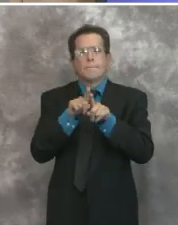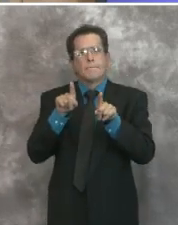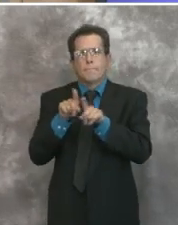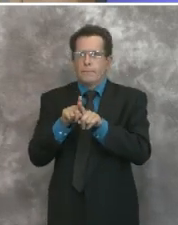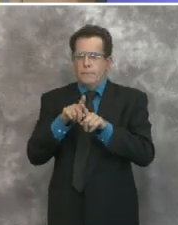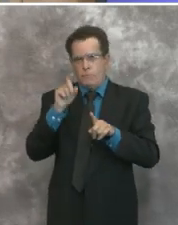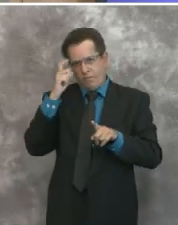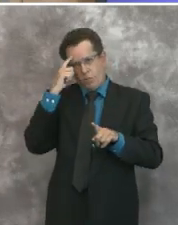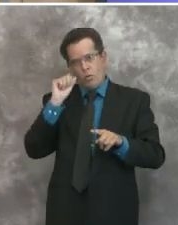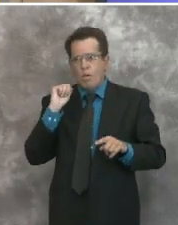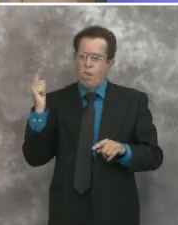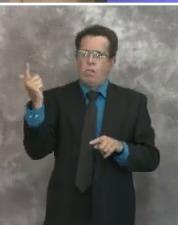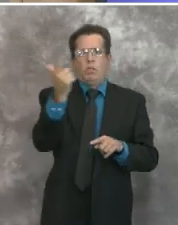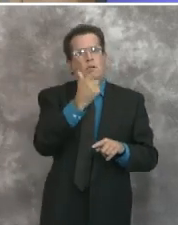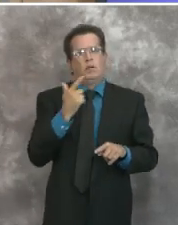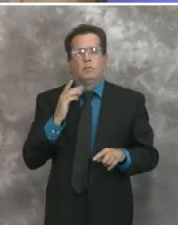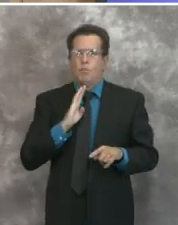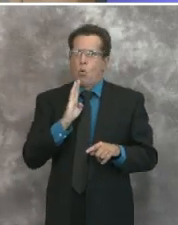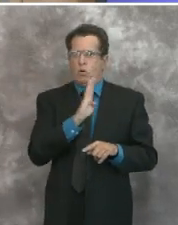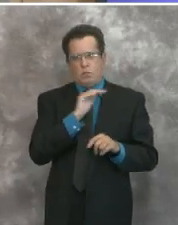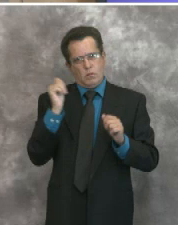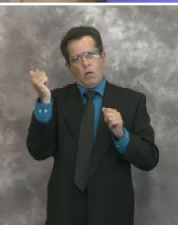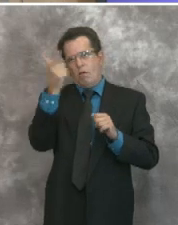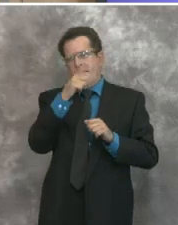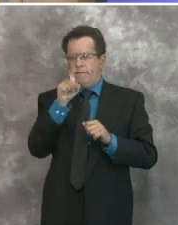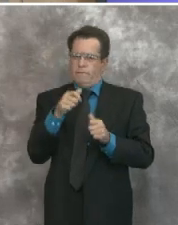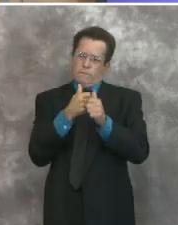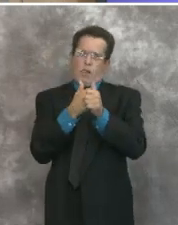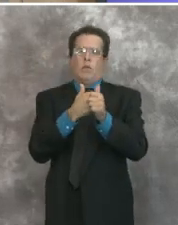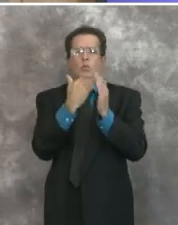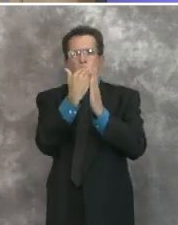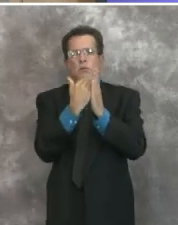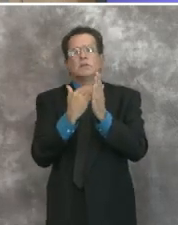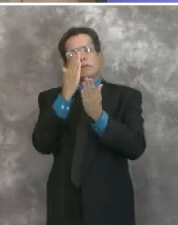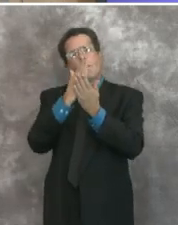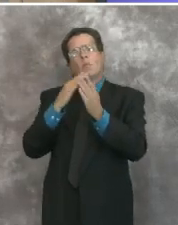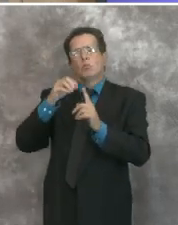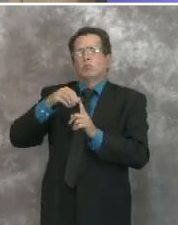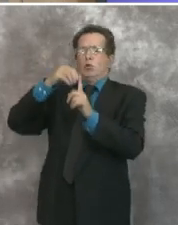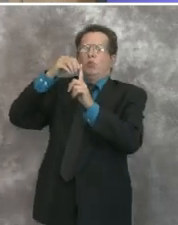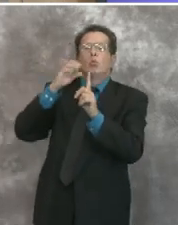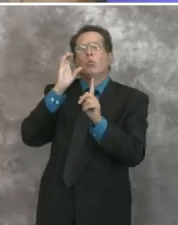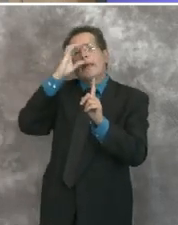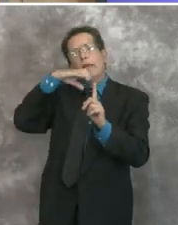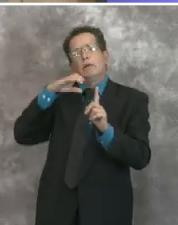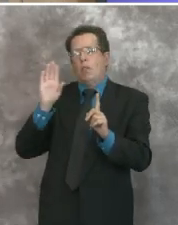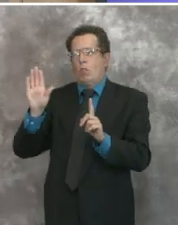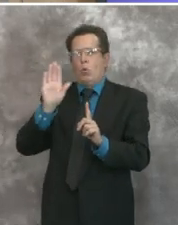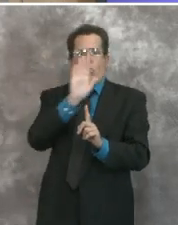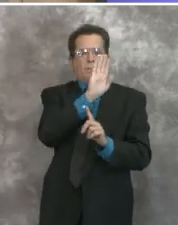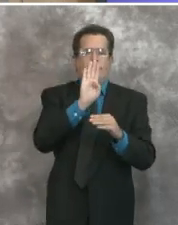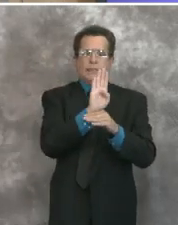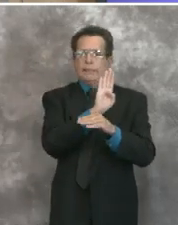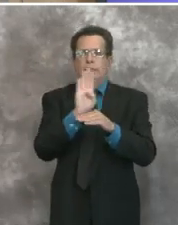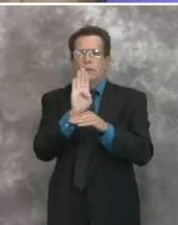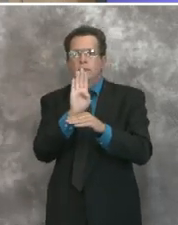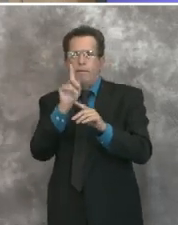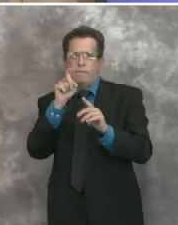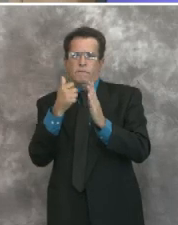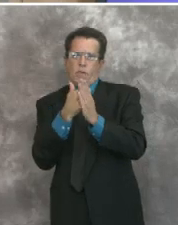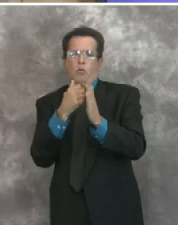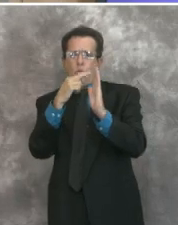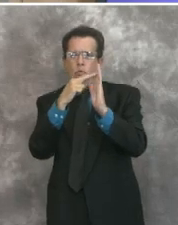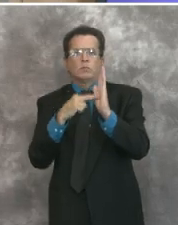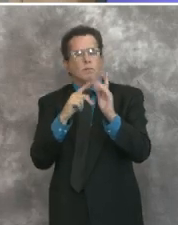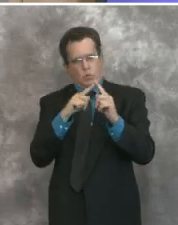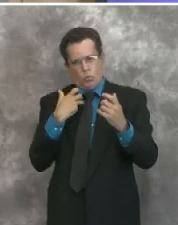would apply across the board. Obviously, there will be some unique characteristics around unique industries, but what we're trying to do is set a regional